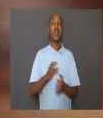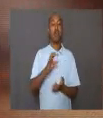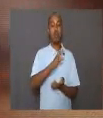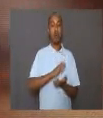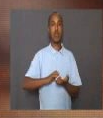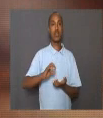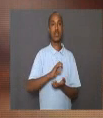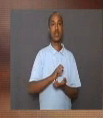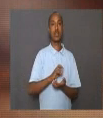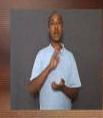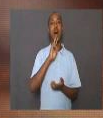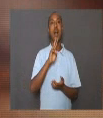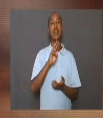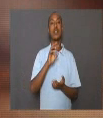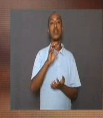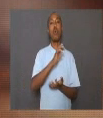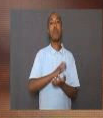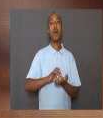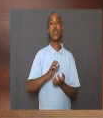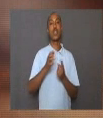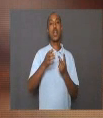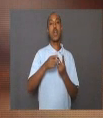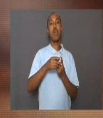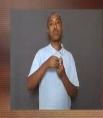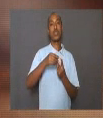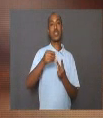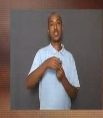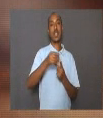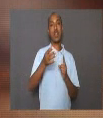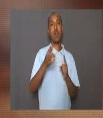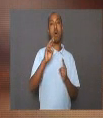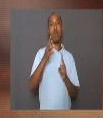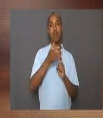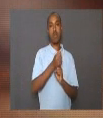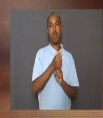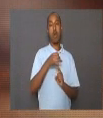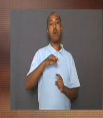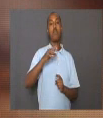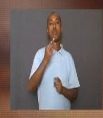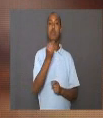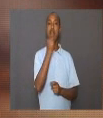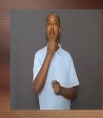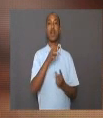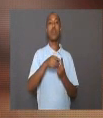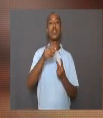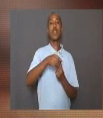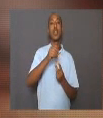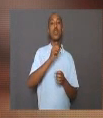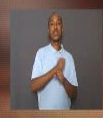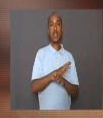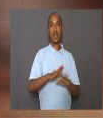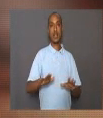Inorganic compounds are the compounds consisting of mineral constituents of the